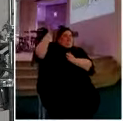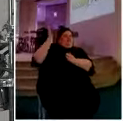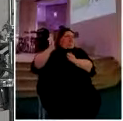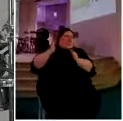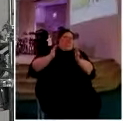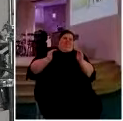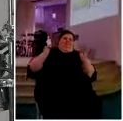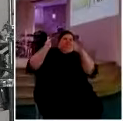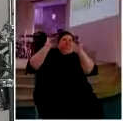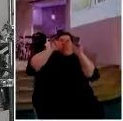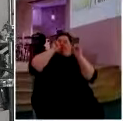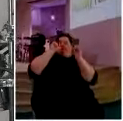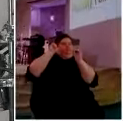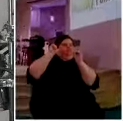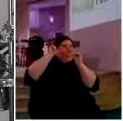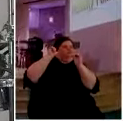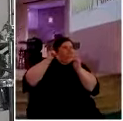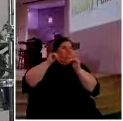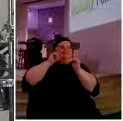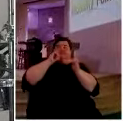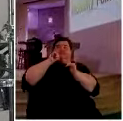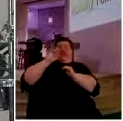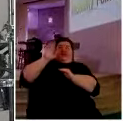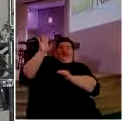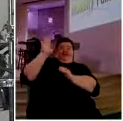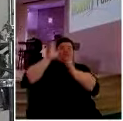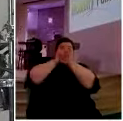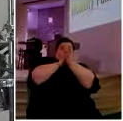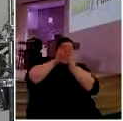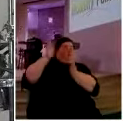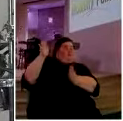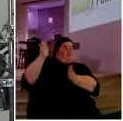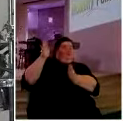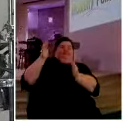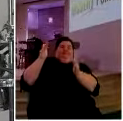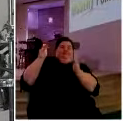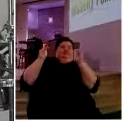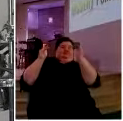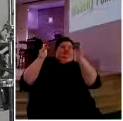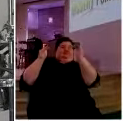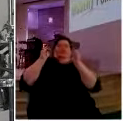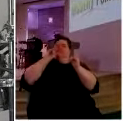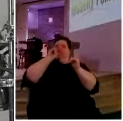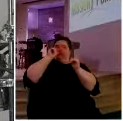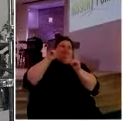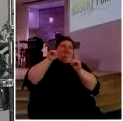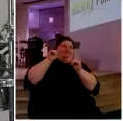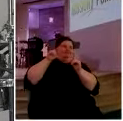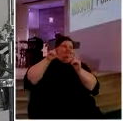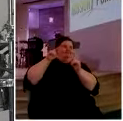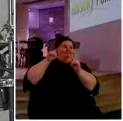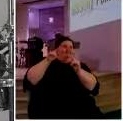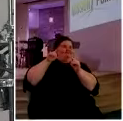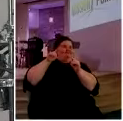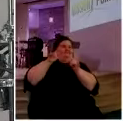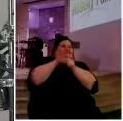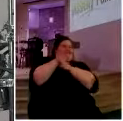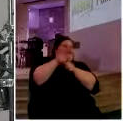not one person today that measures up to what God wants us to be. Everybody has come